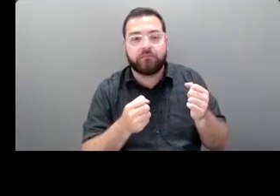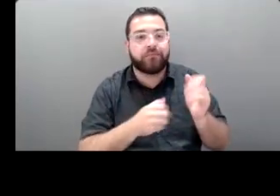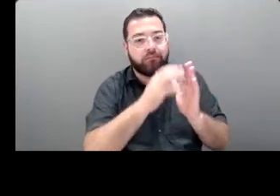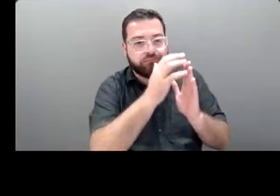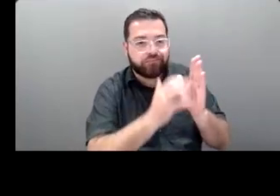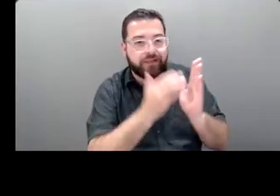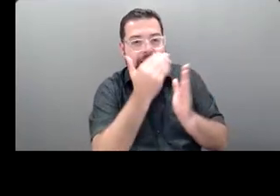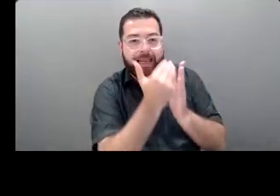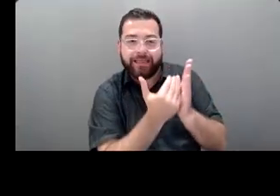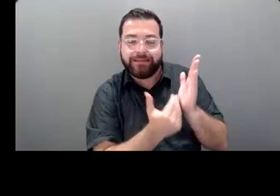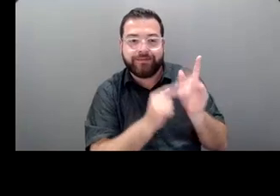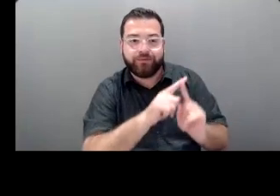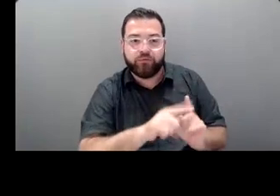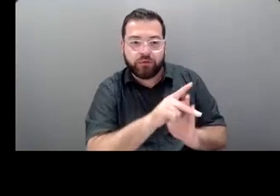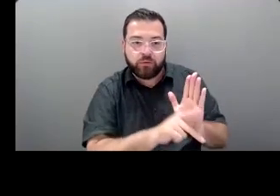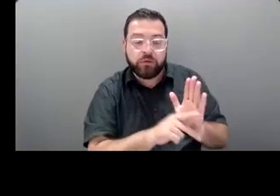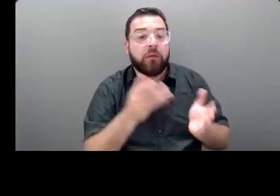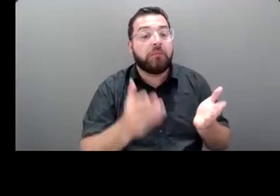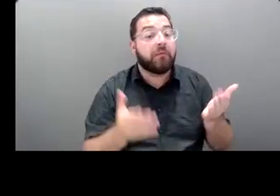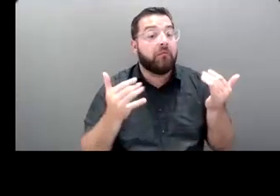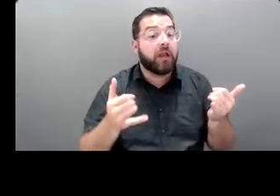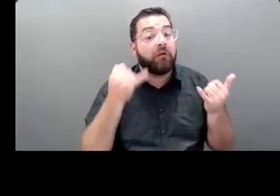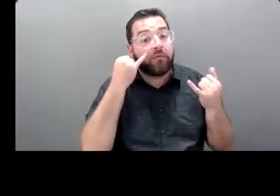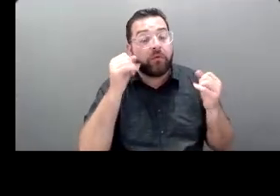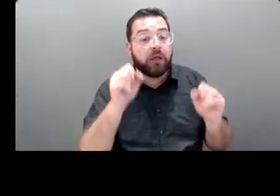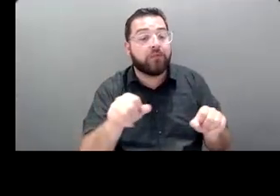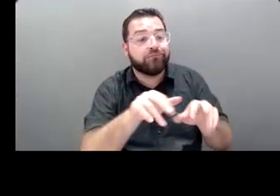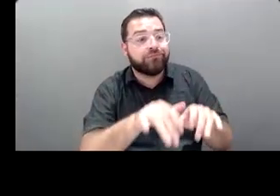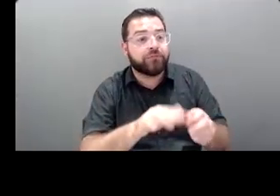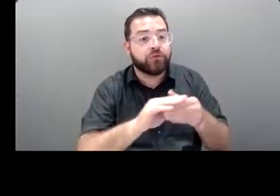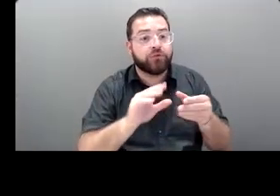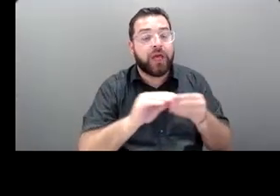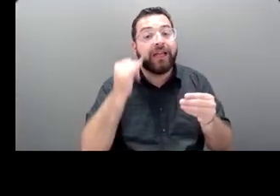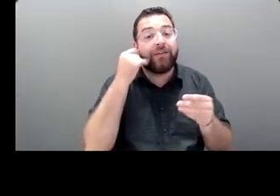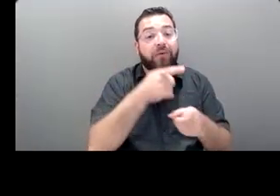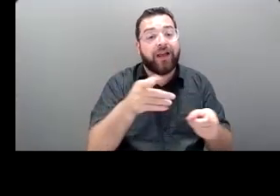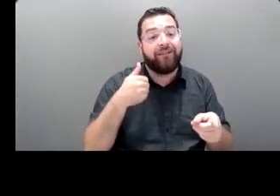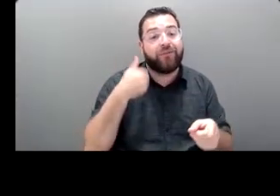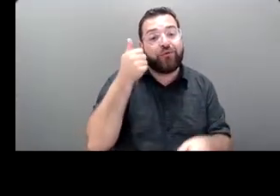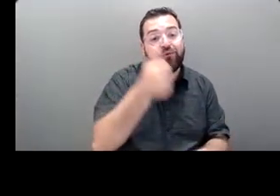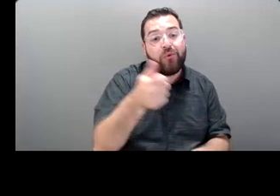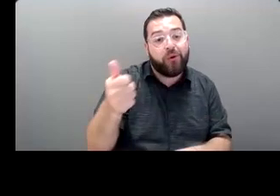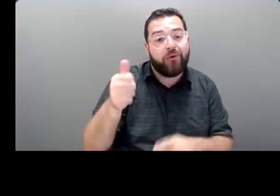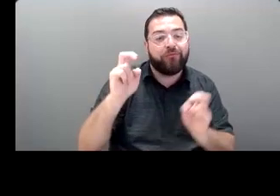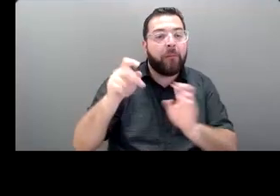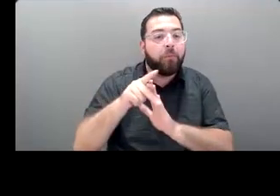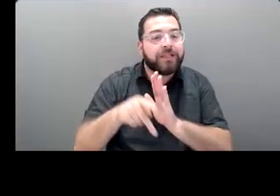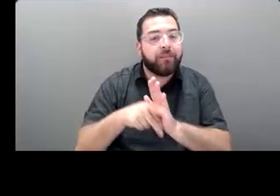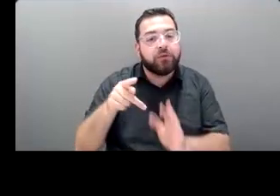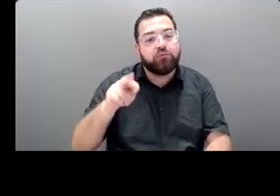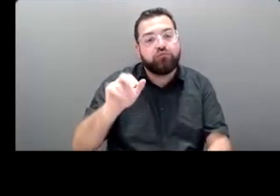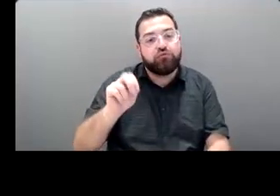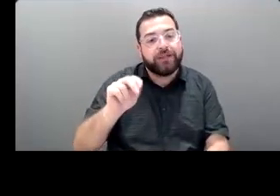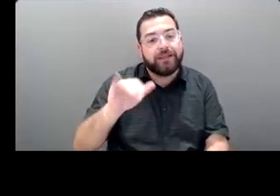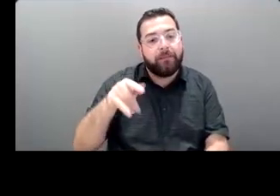of principles, maybe you just want to put in the chat right now if you have other principles that you think might be good for AI